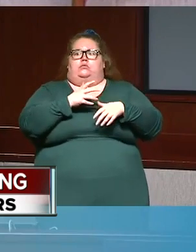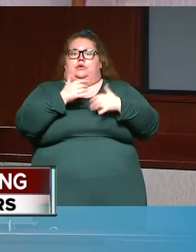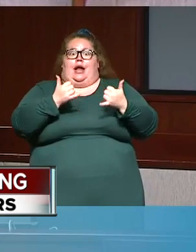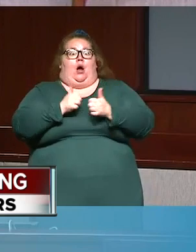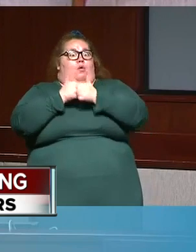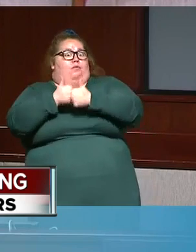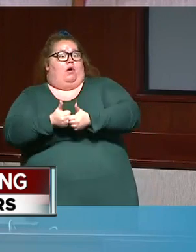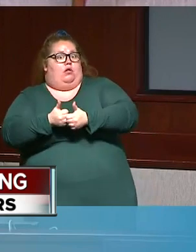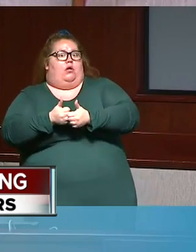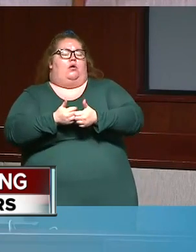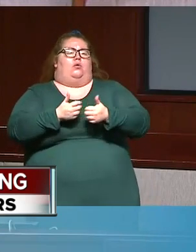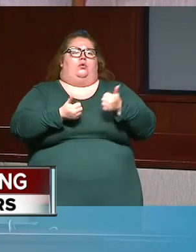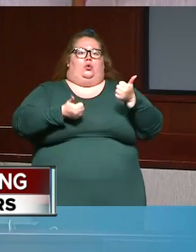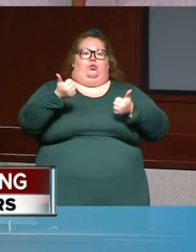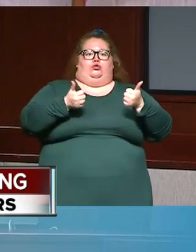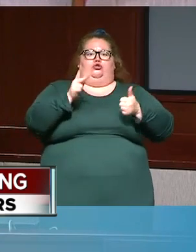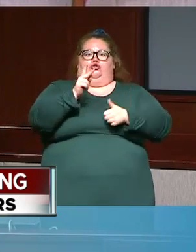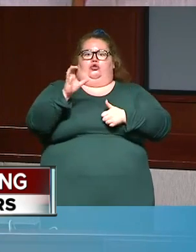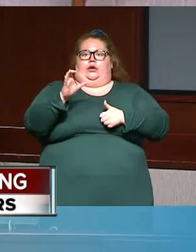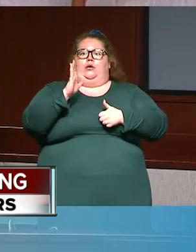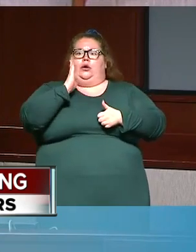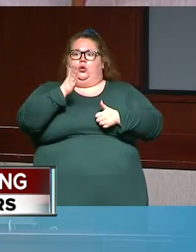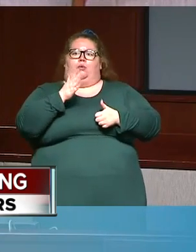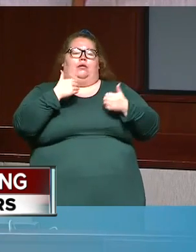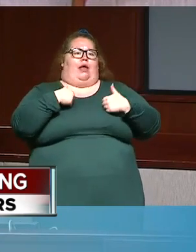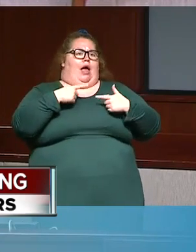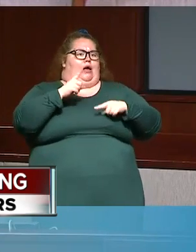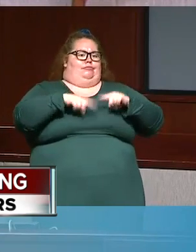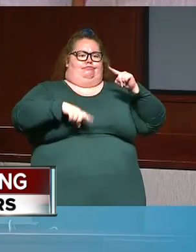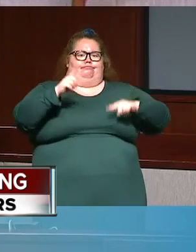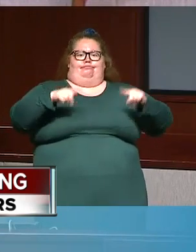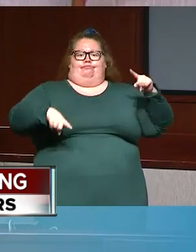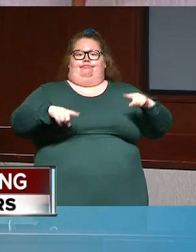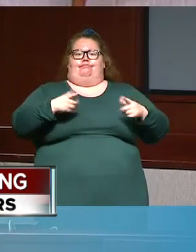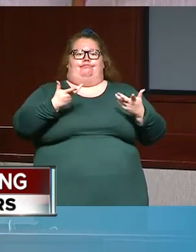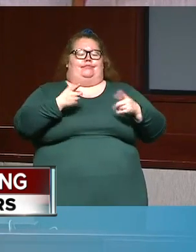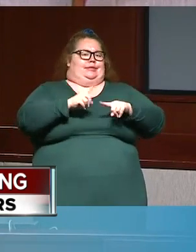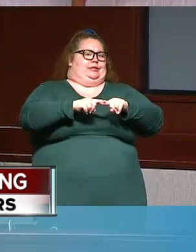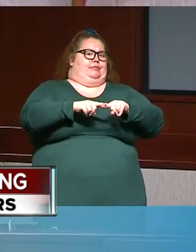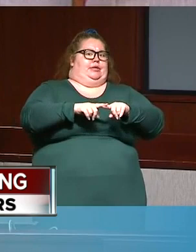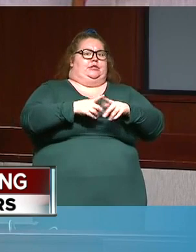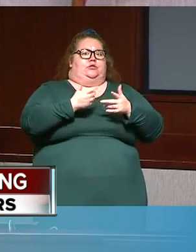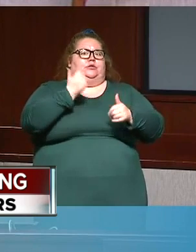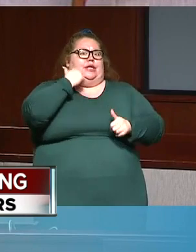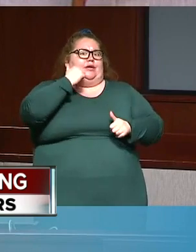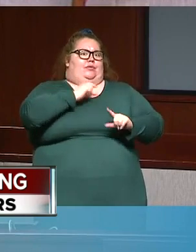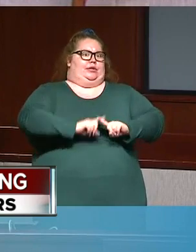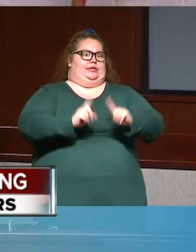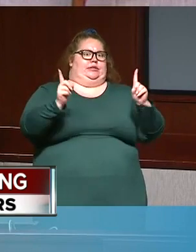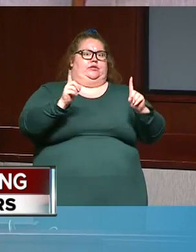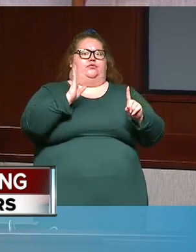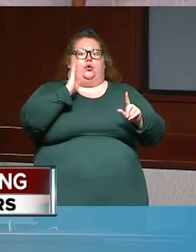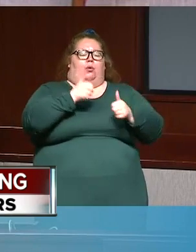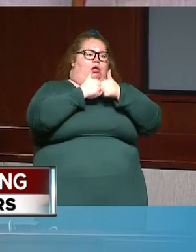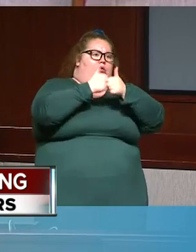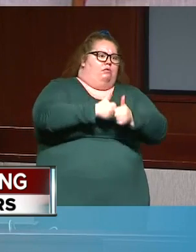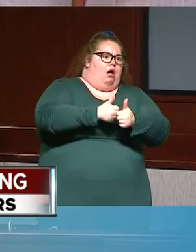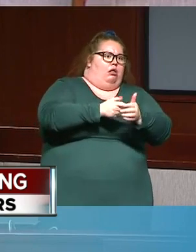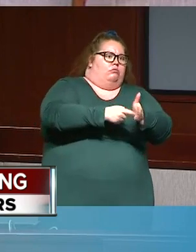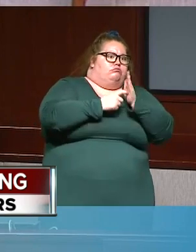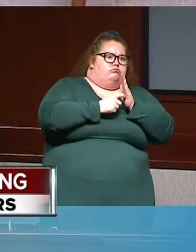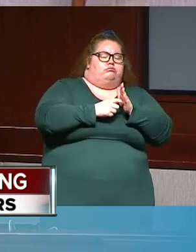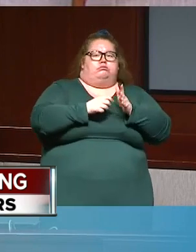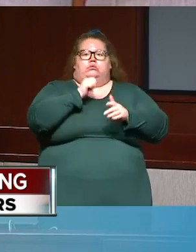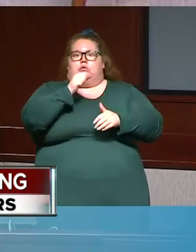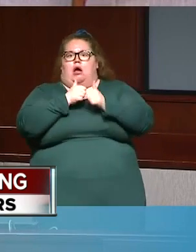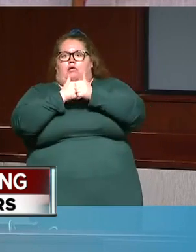that we're probably going to be in and out as we continue to reopen. I guess my question is, is